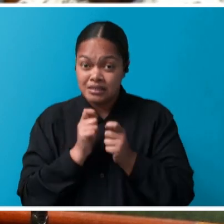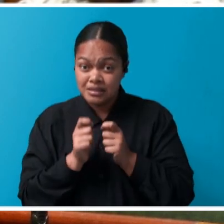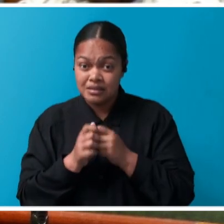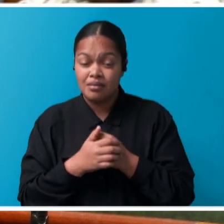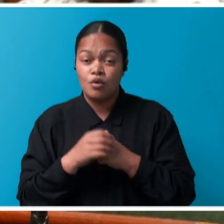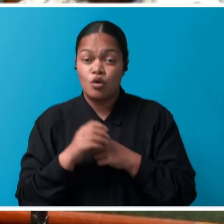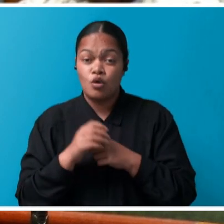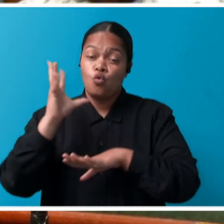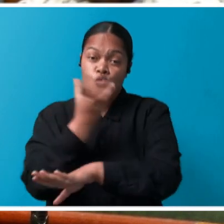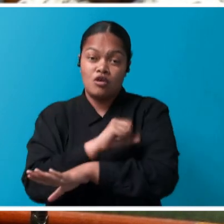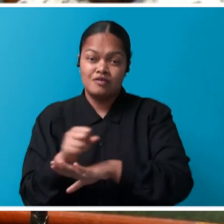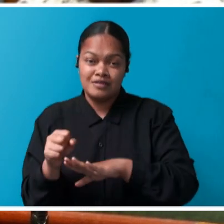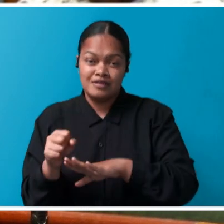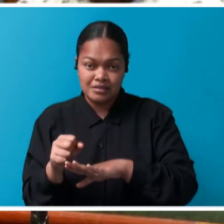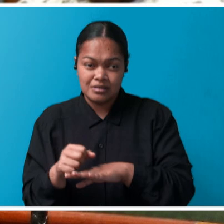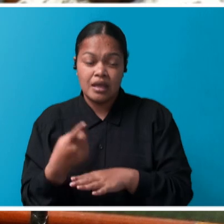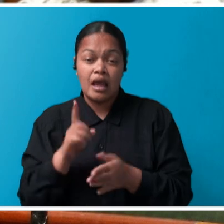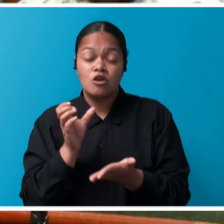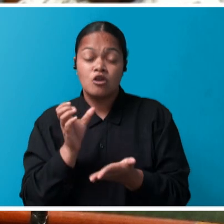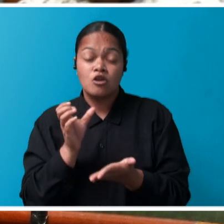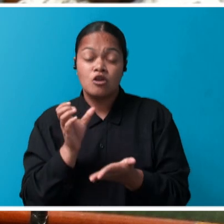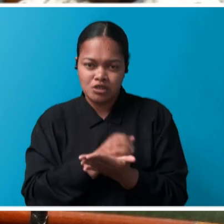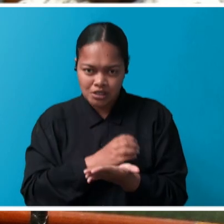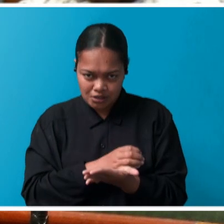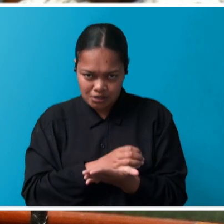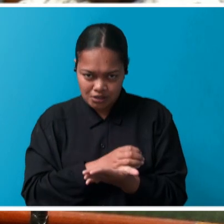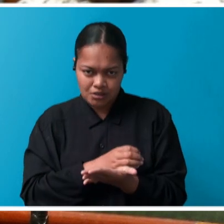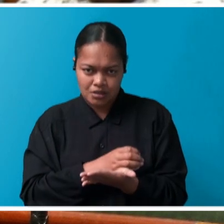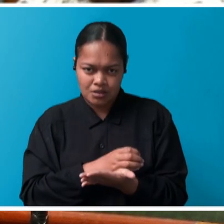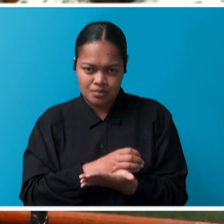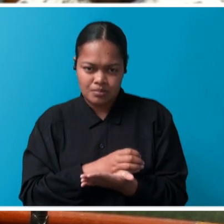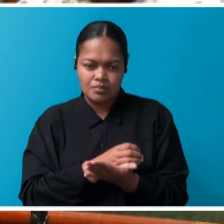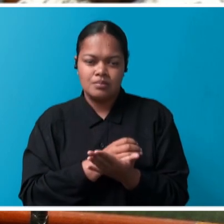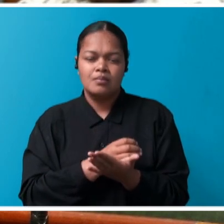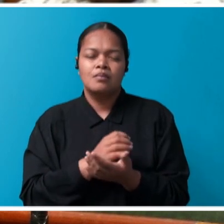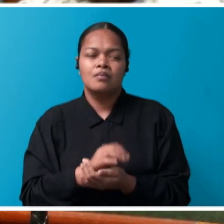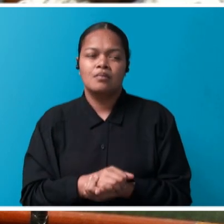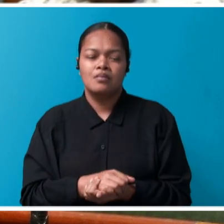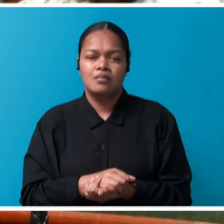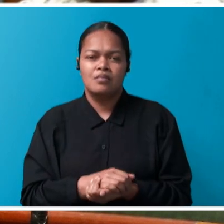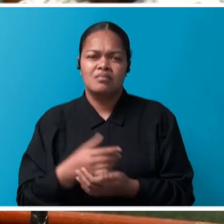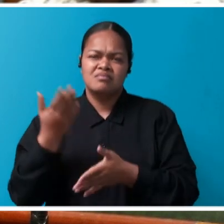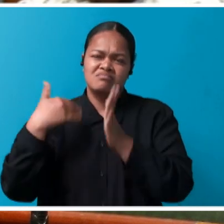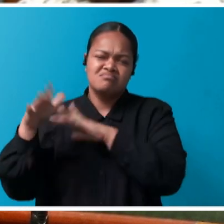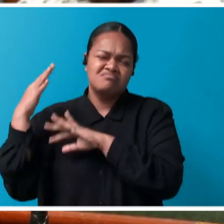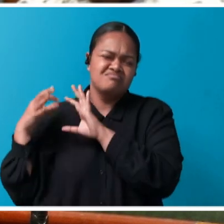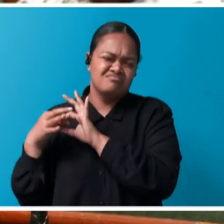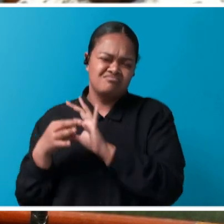overseas examination and curriculum that has dominated the colonial examination